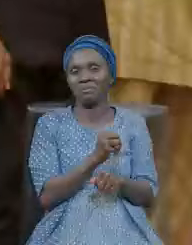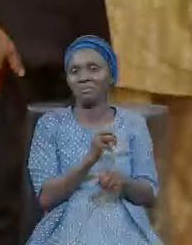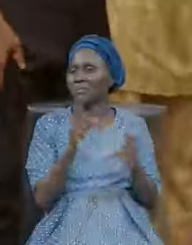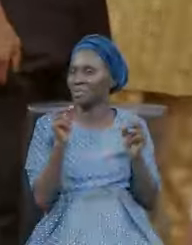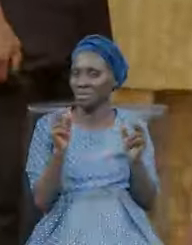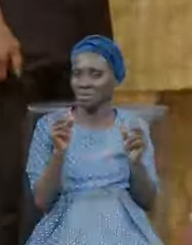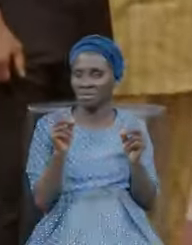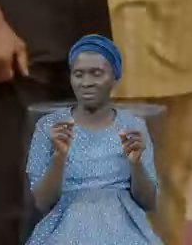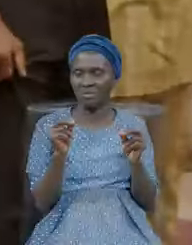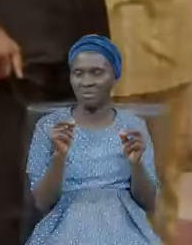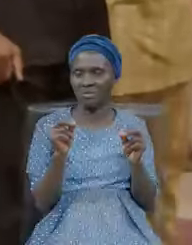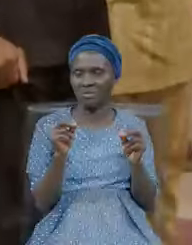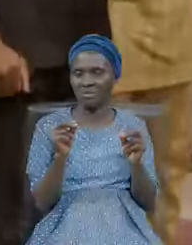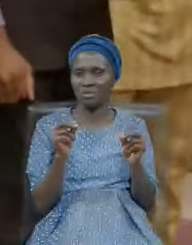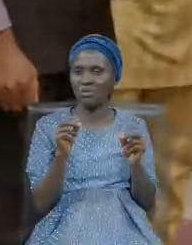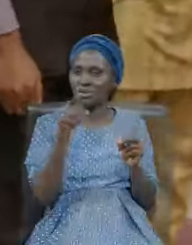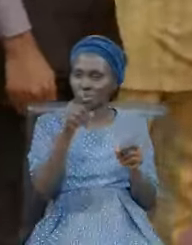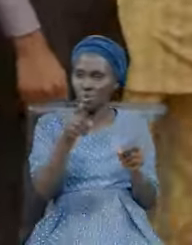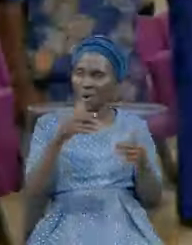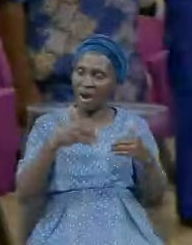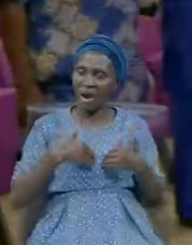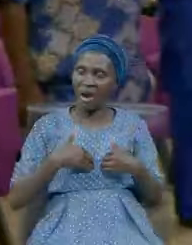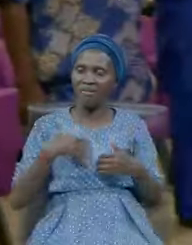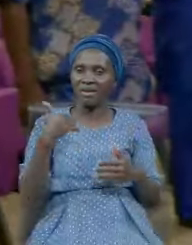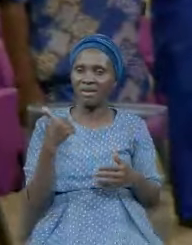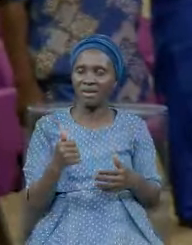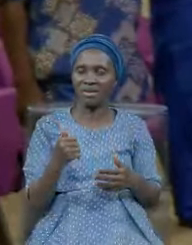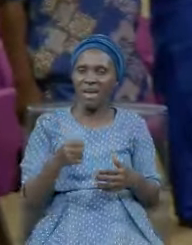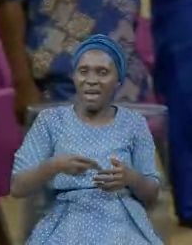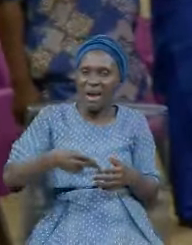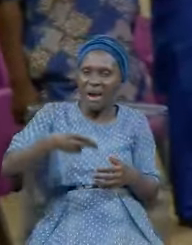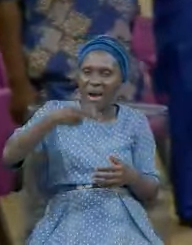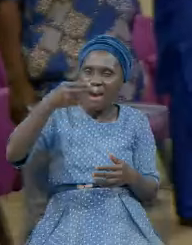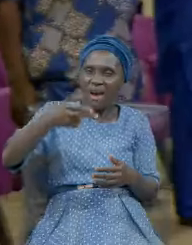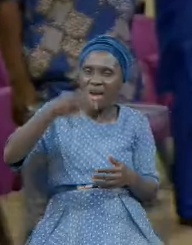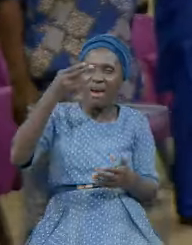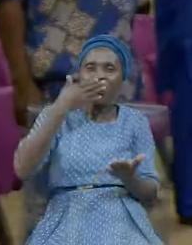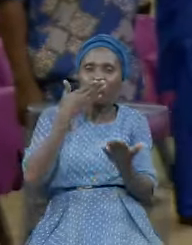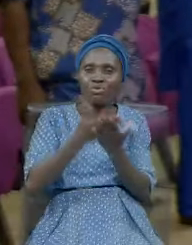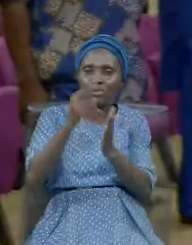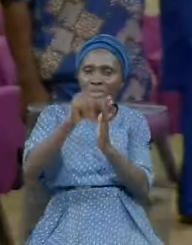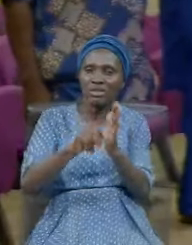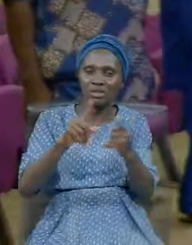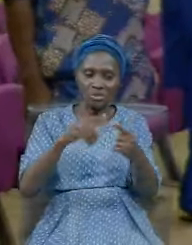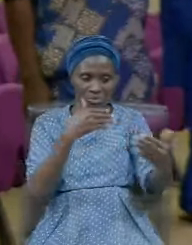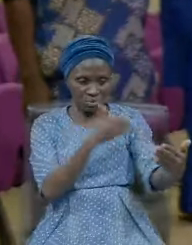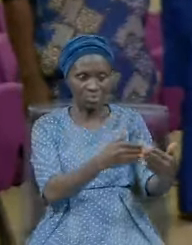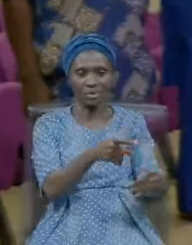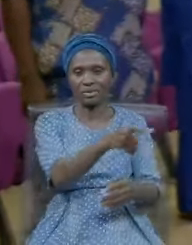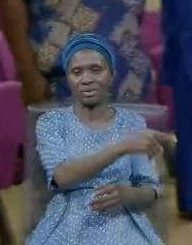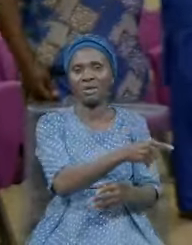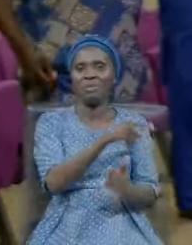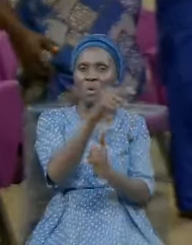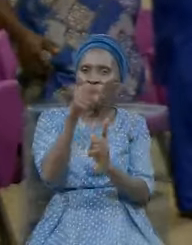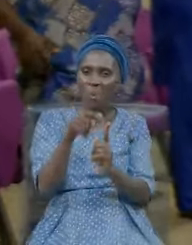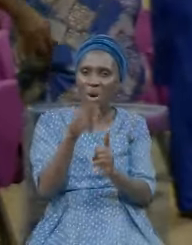No, have transcending goodness where your faith is